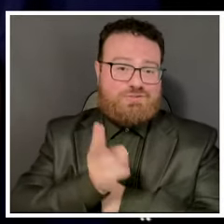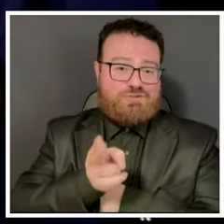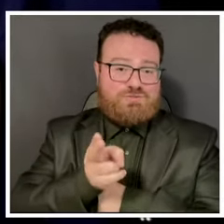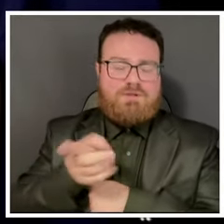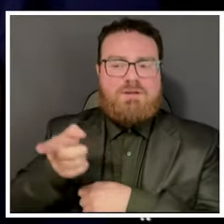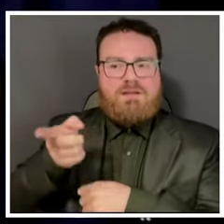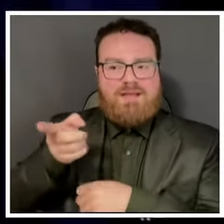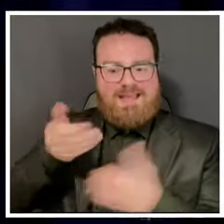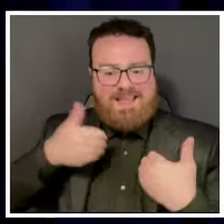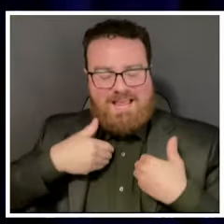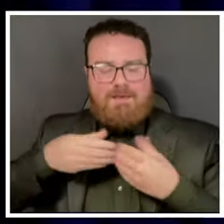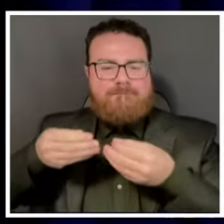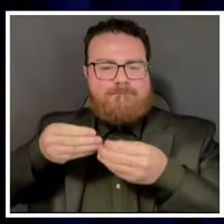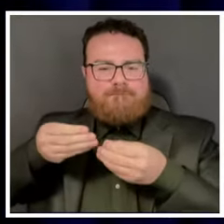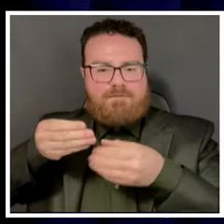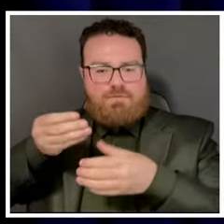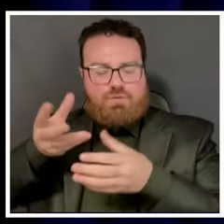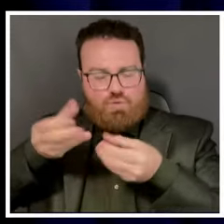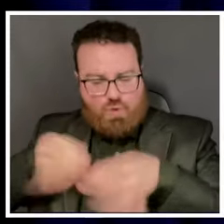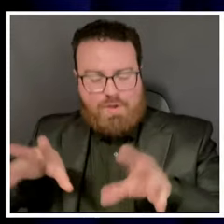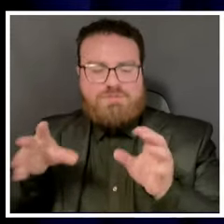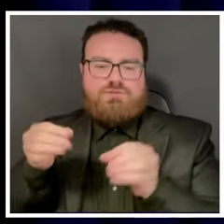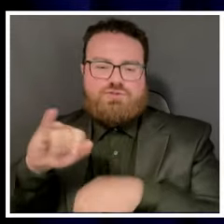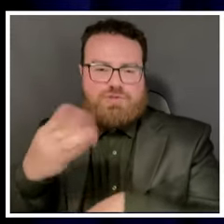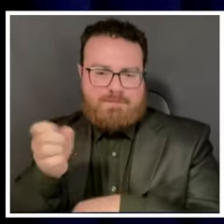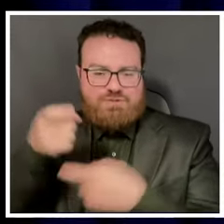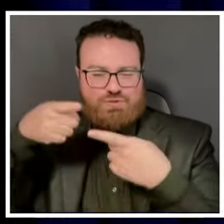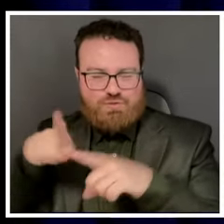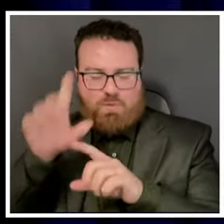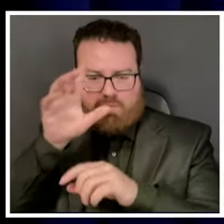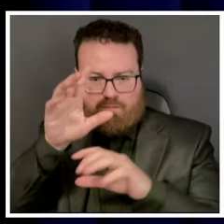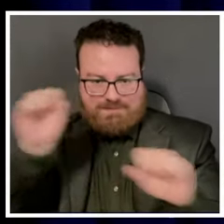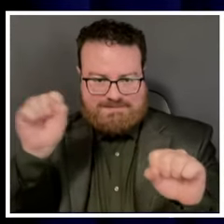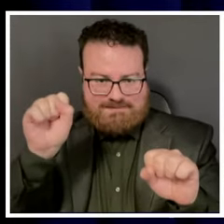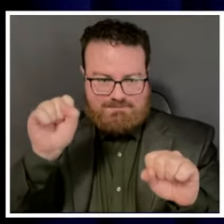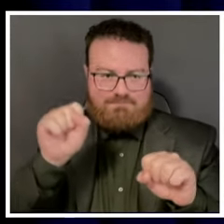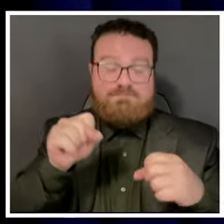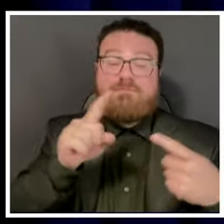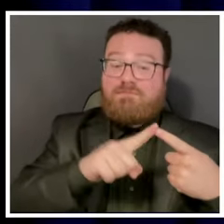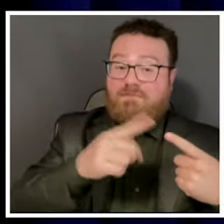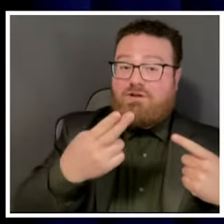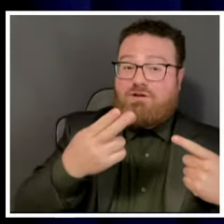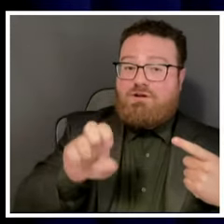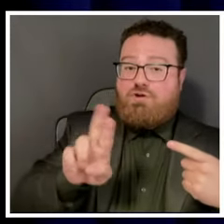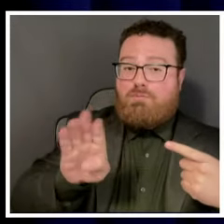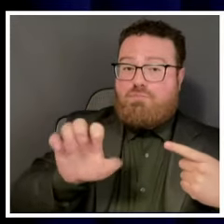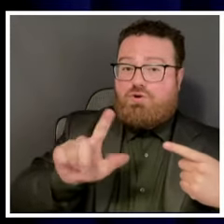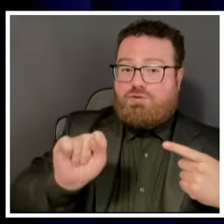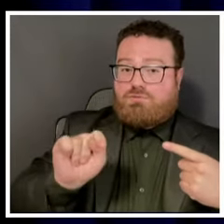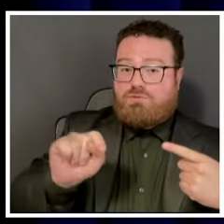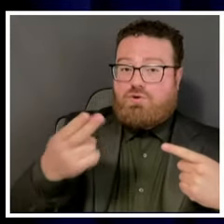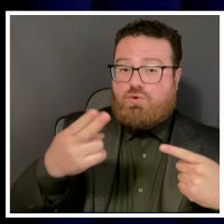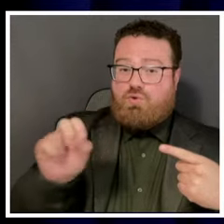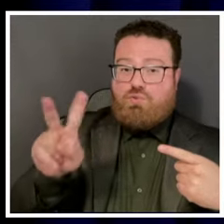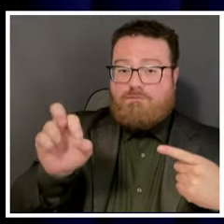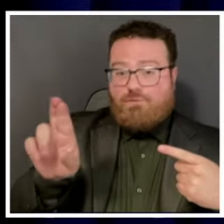than when they entered office: Herbert Hoover, and yes, Donald Herbert Hoover Trump.